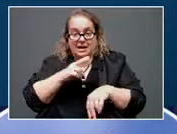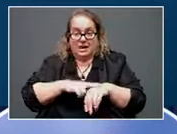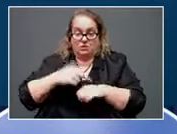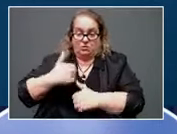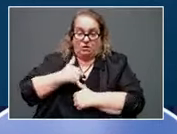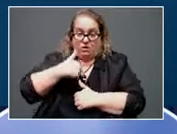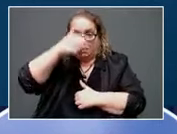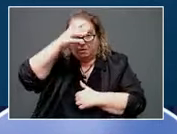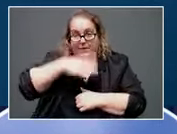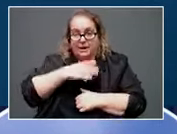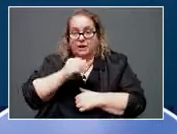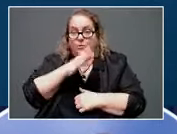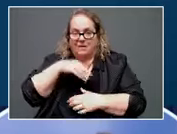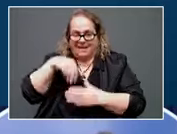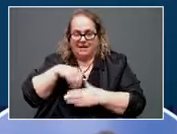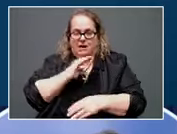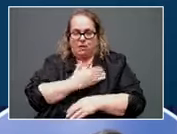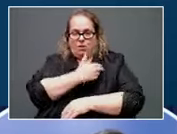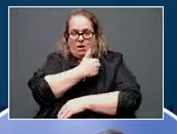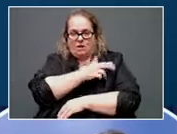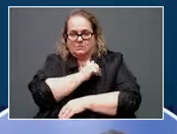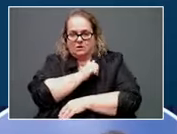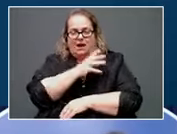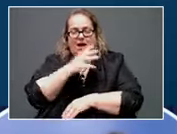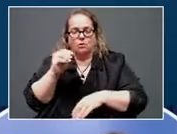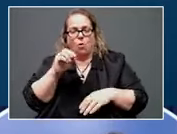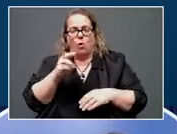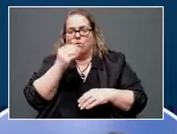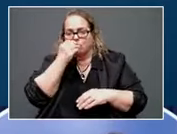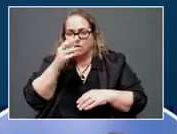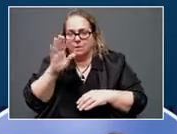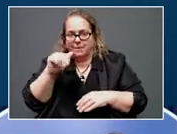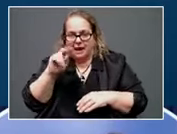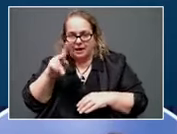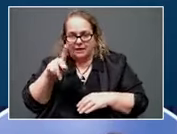our hospitals and or food banks.